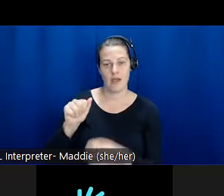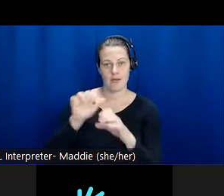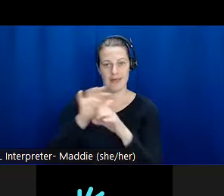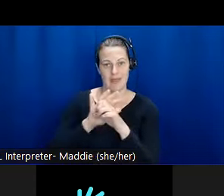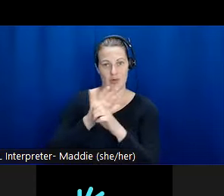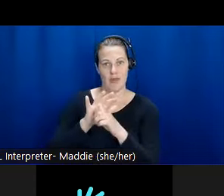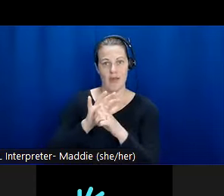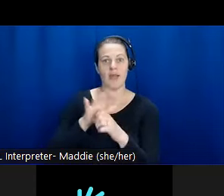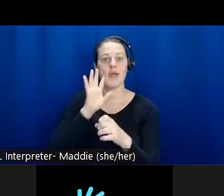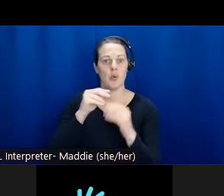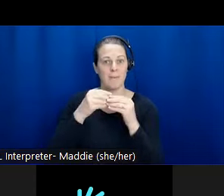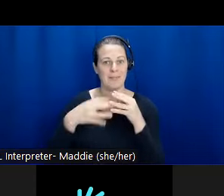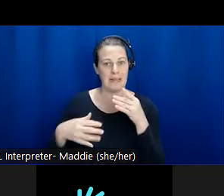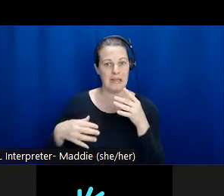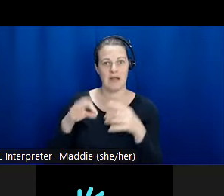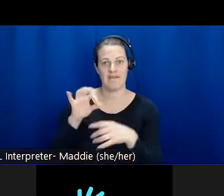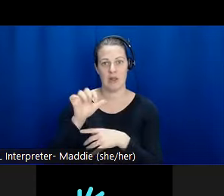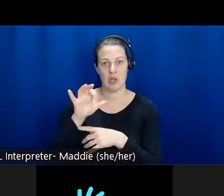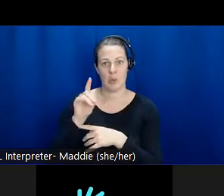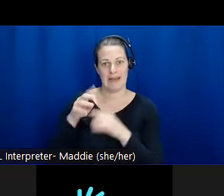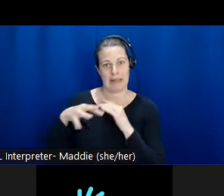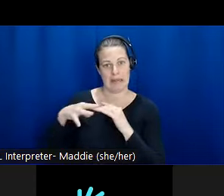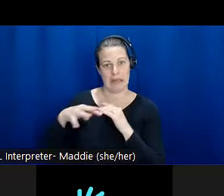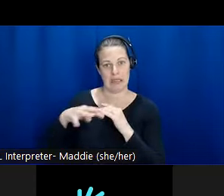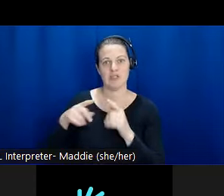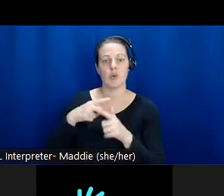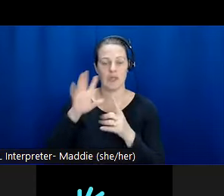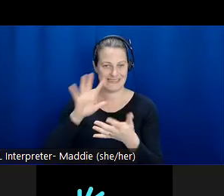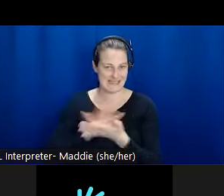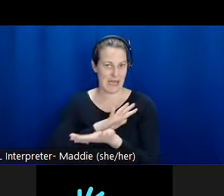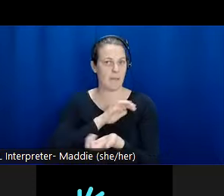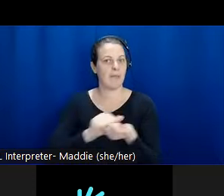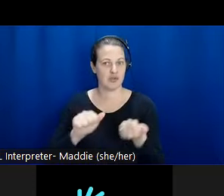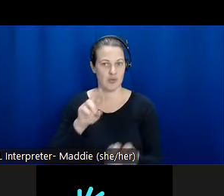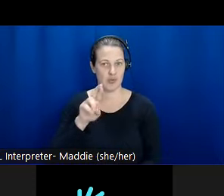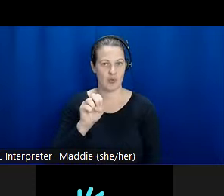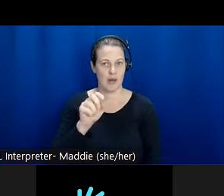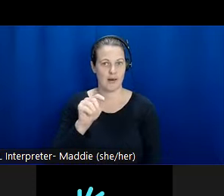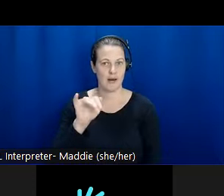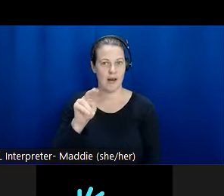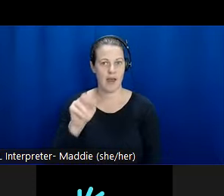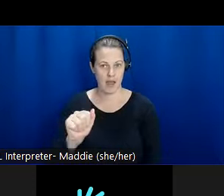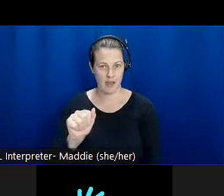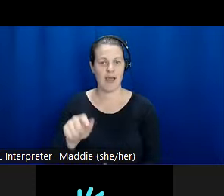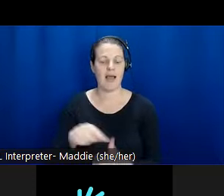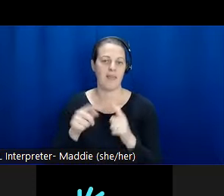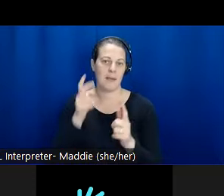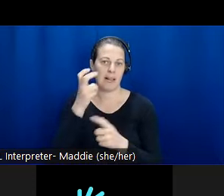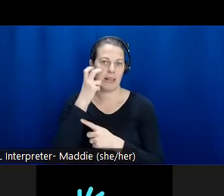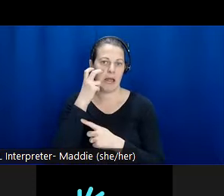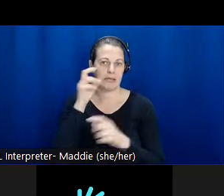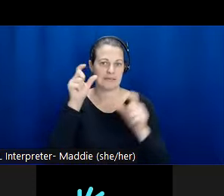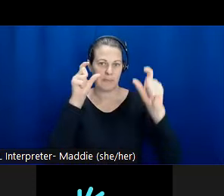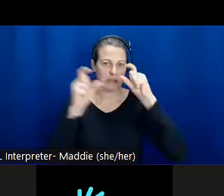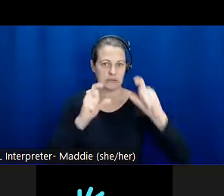and fluid leakage, which results in damage to the retina and these blind spots that can occur. So when you're looking